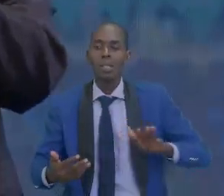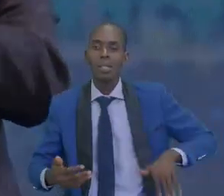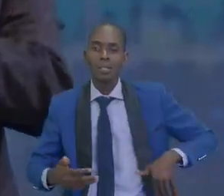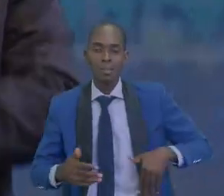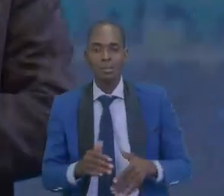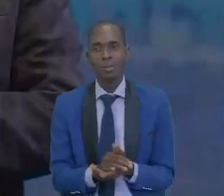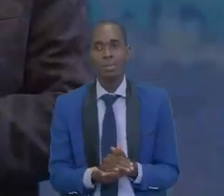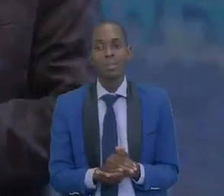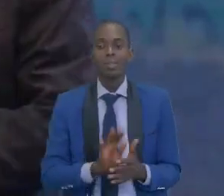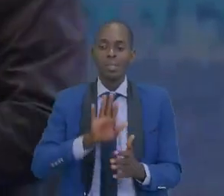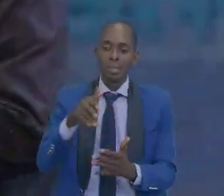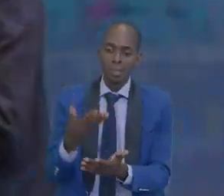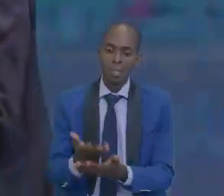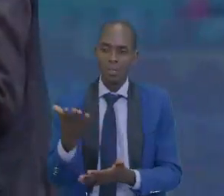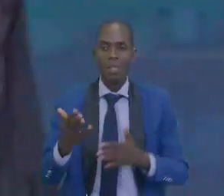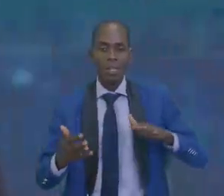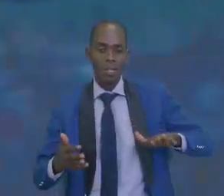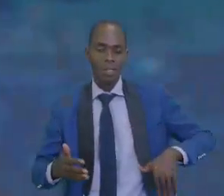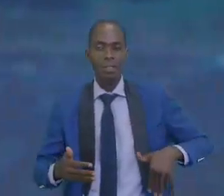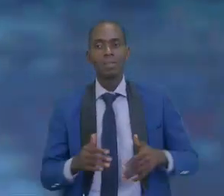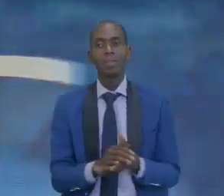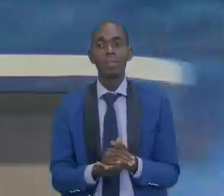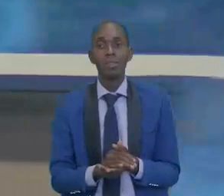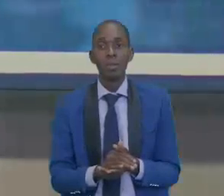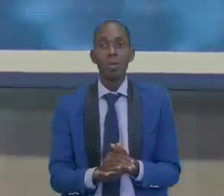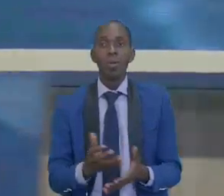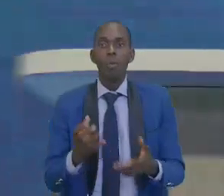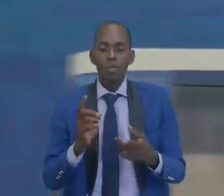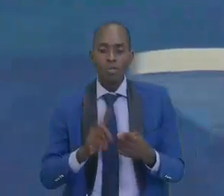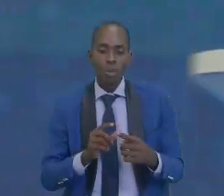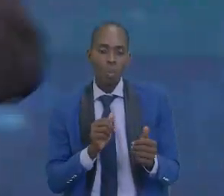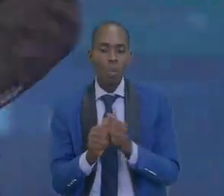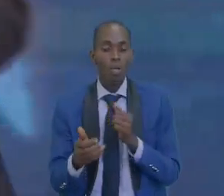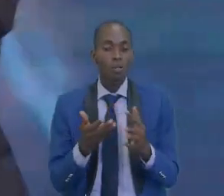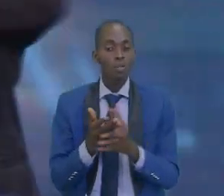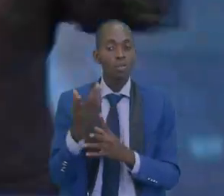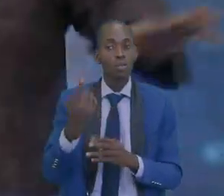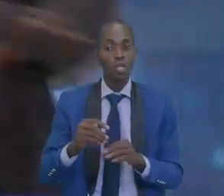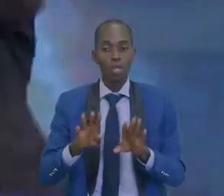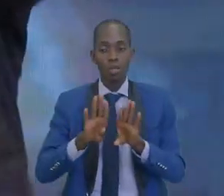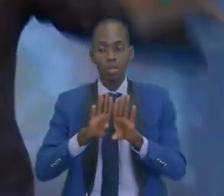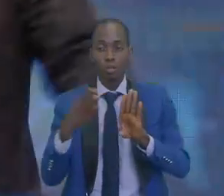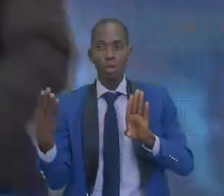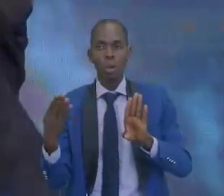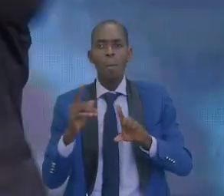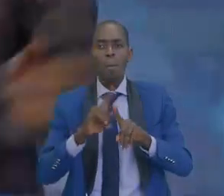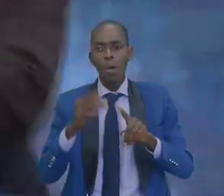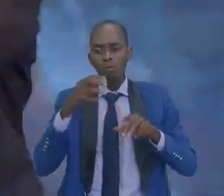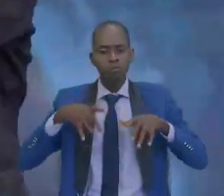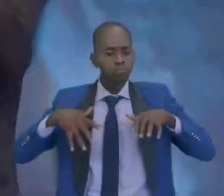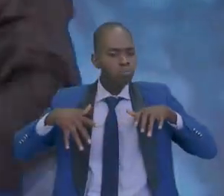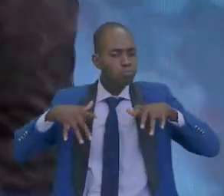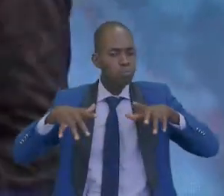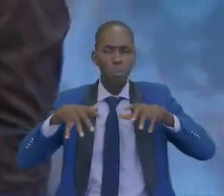came late. They wanted to pass through the door. The crowd was